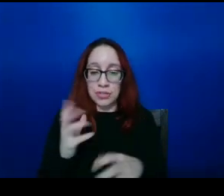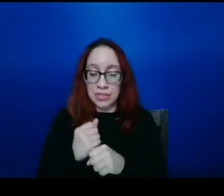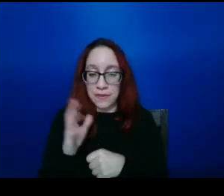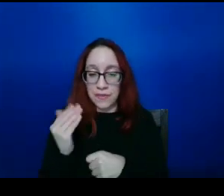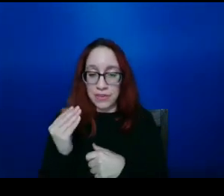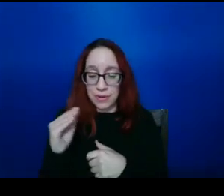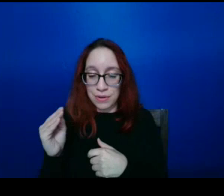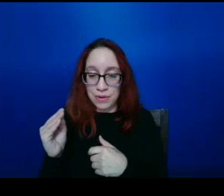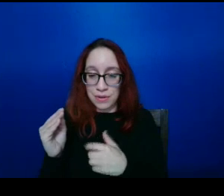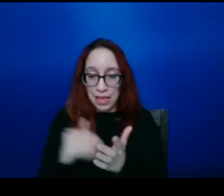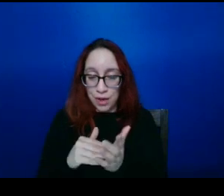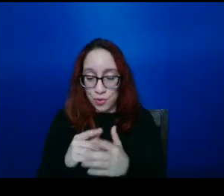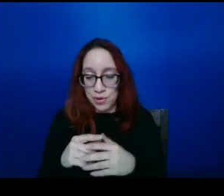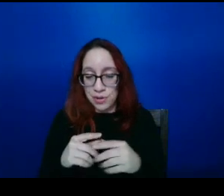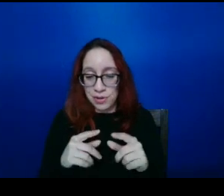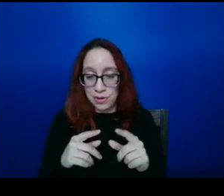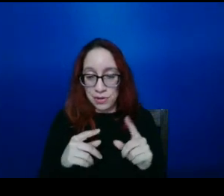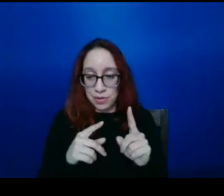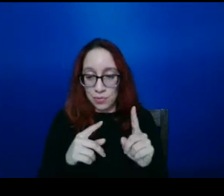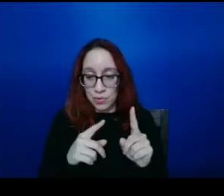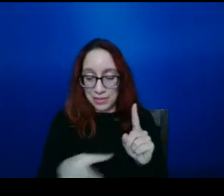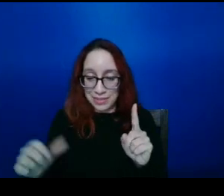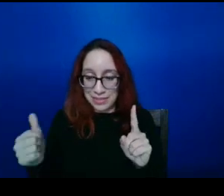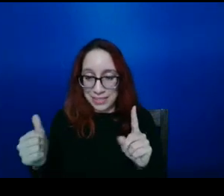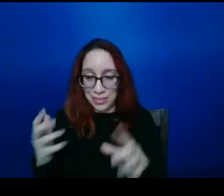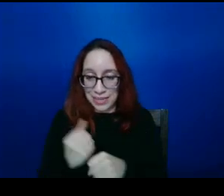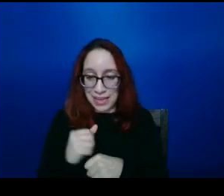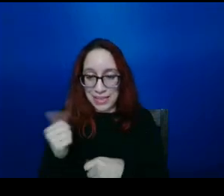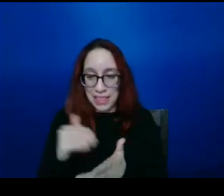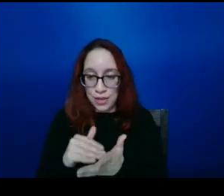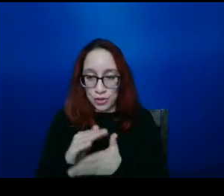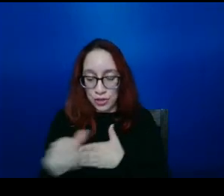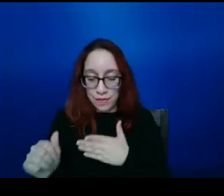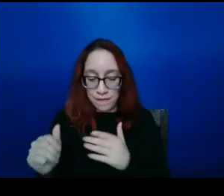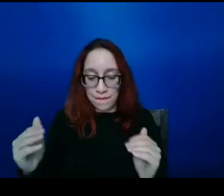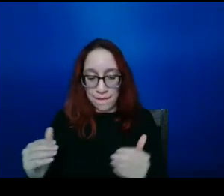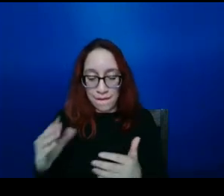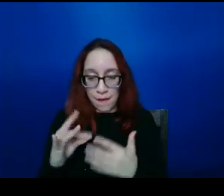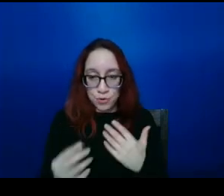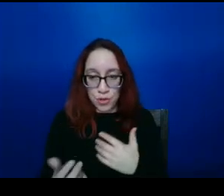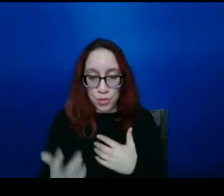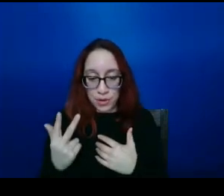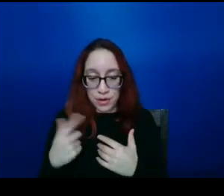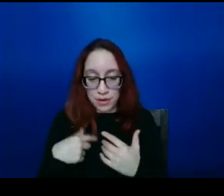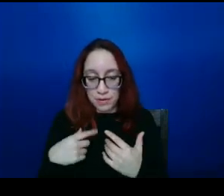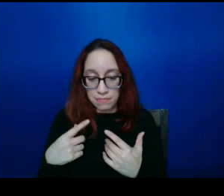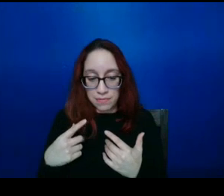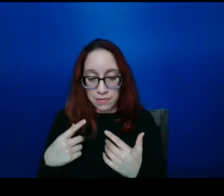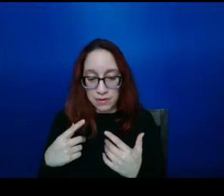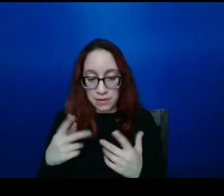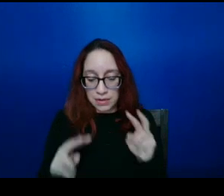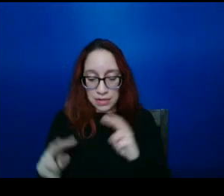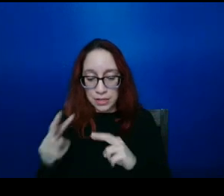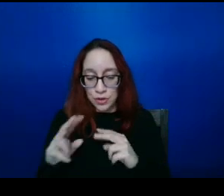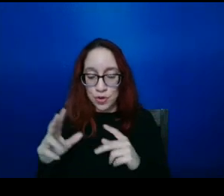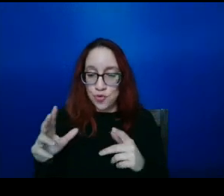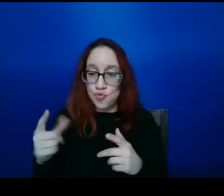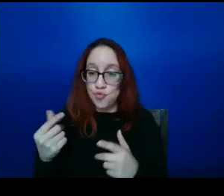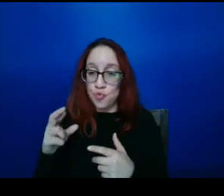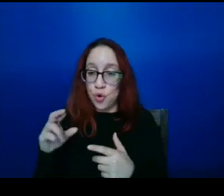15, and then anywhere between 10 and 1%, you're eligible for $10,000. And option three, it just takes into consideration your gross